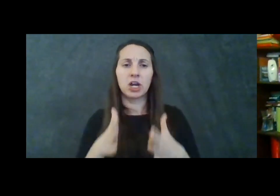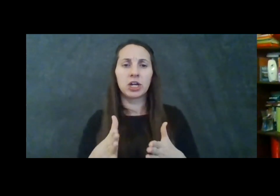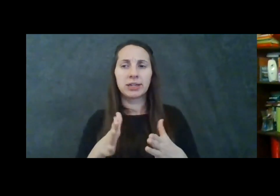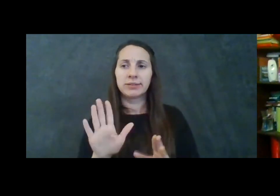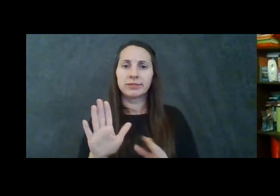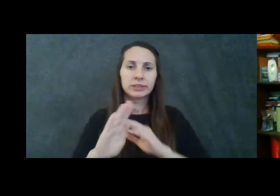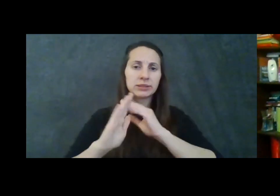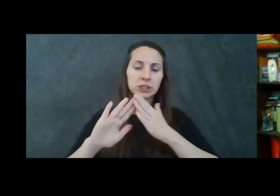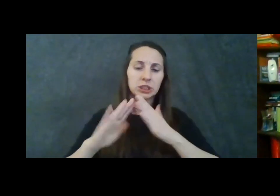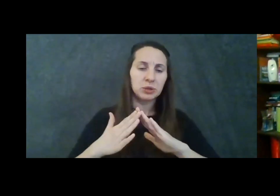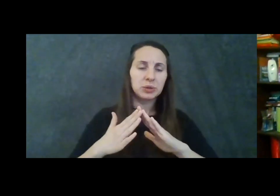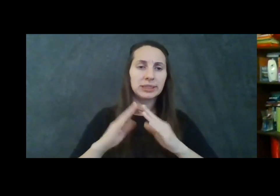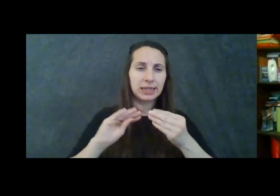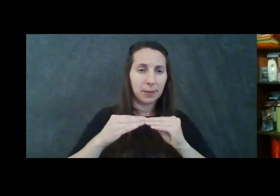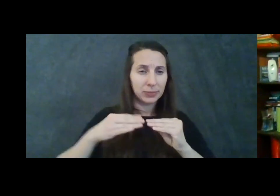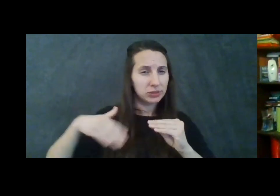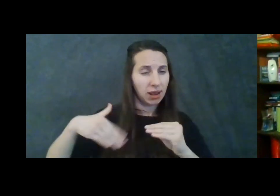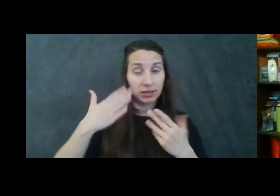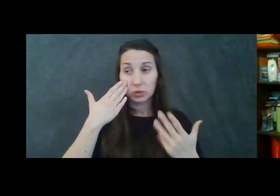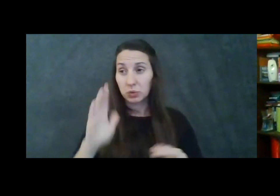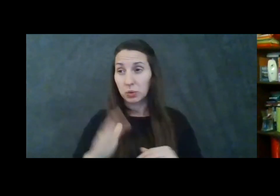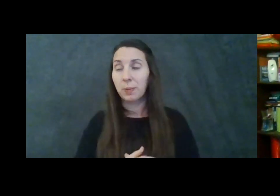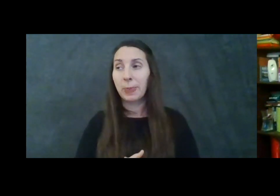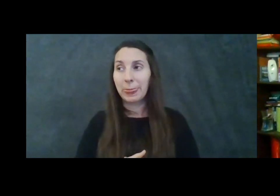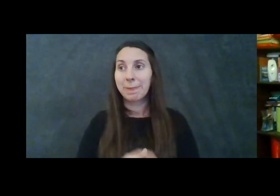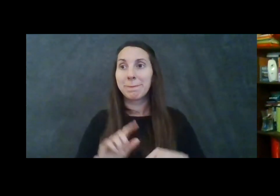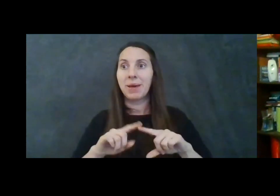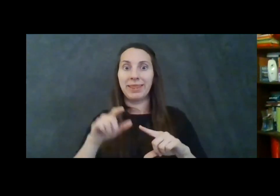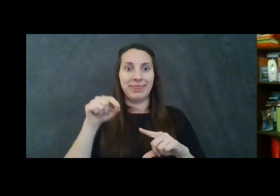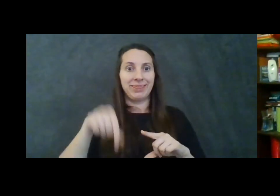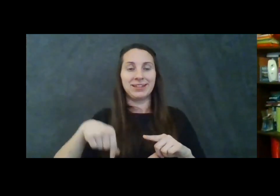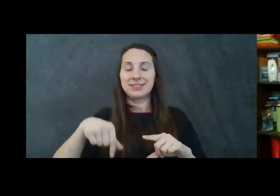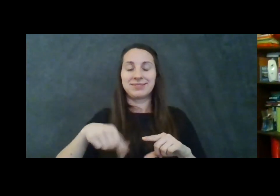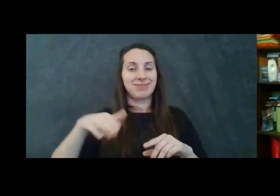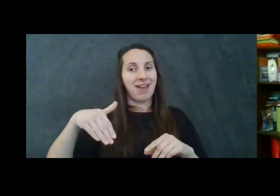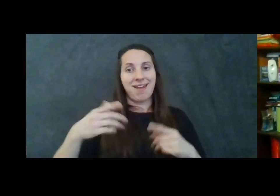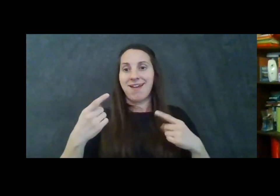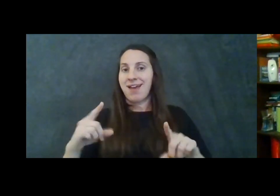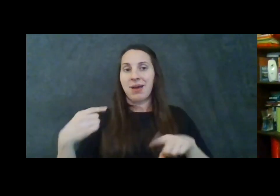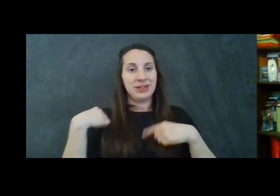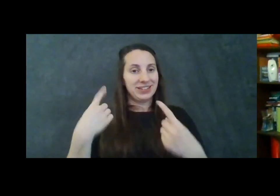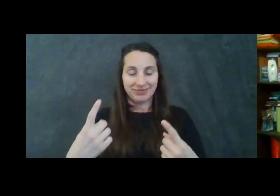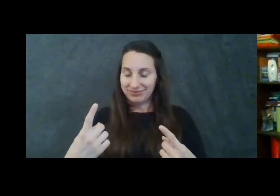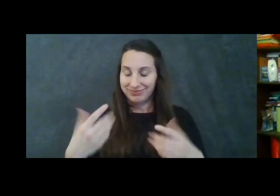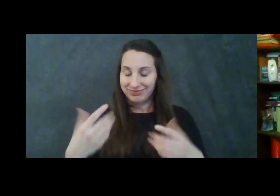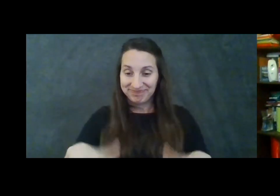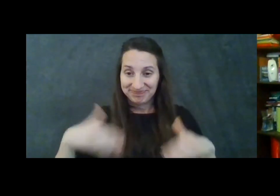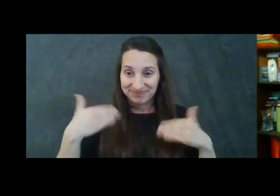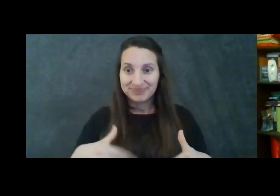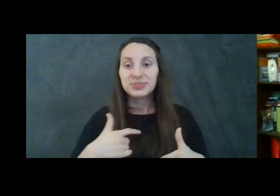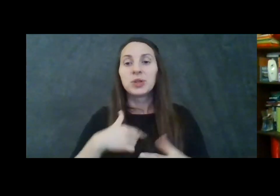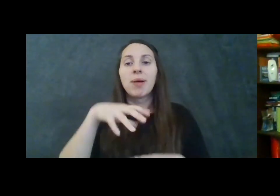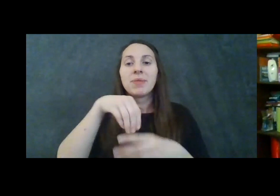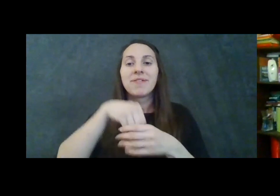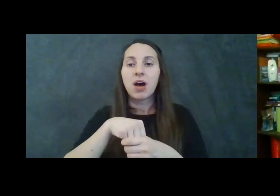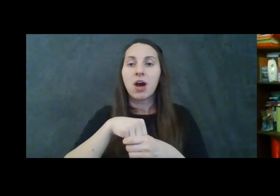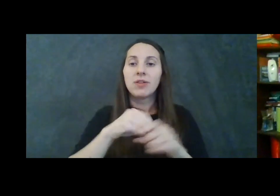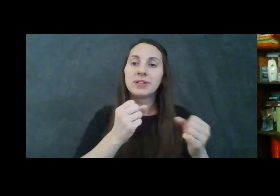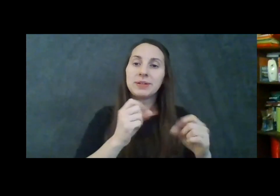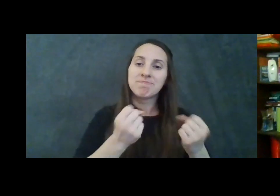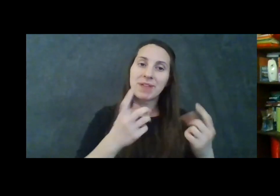is unprecedented for us in Georgia. I'm involved in the leadership of many organizations in my